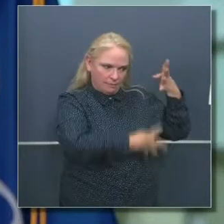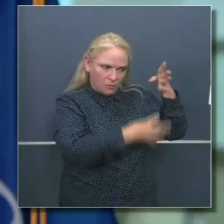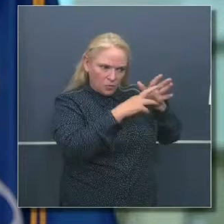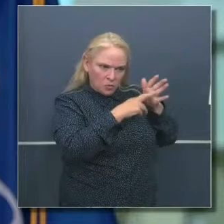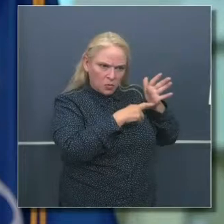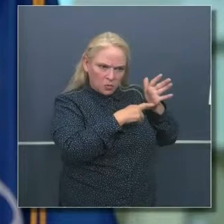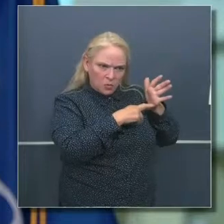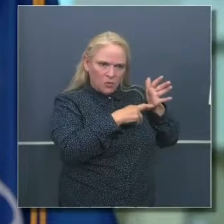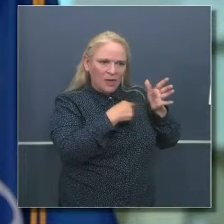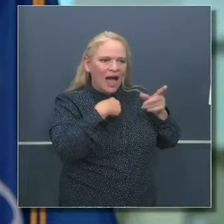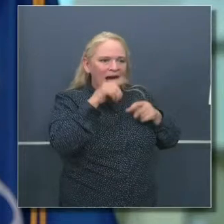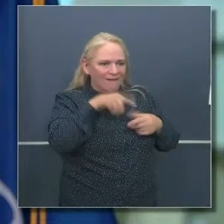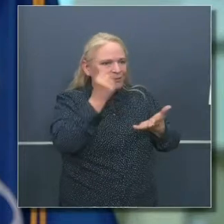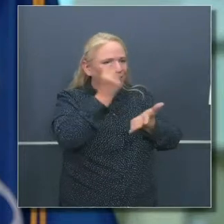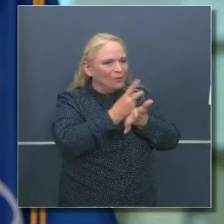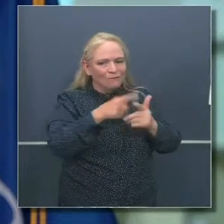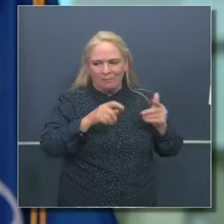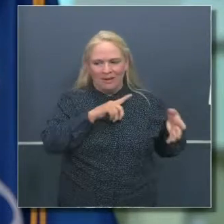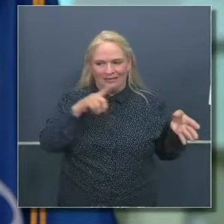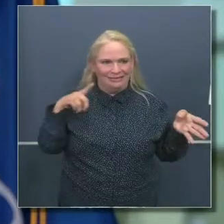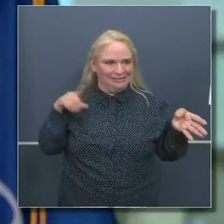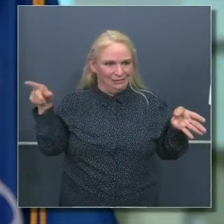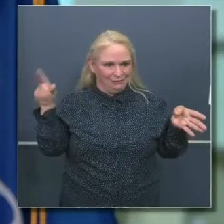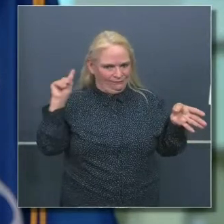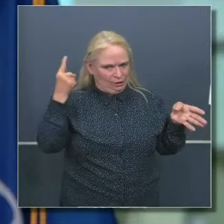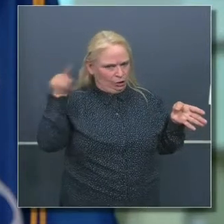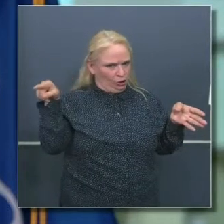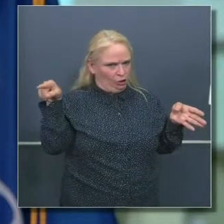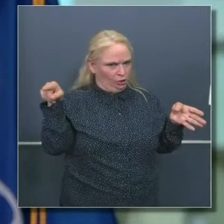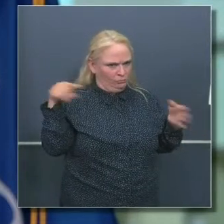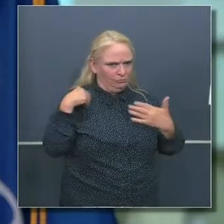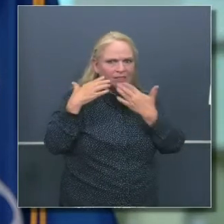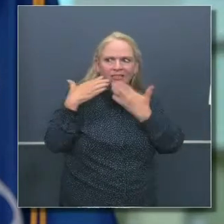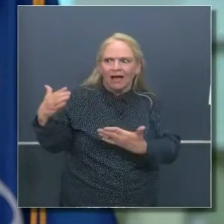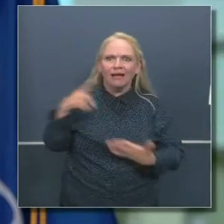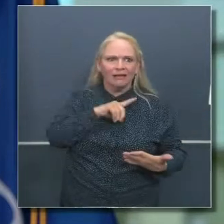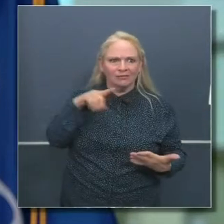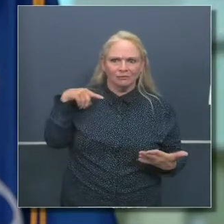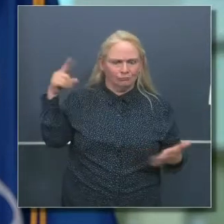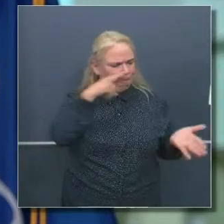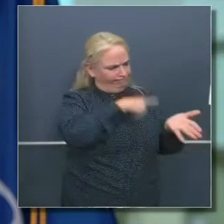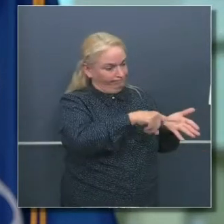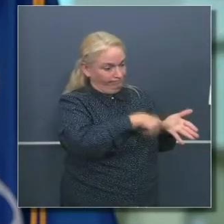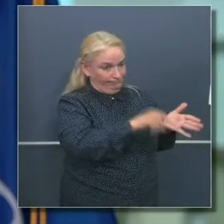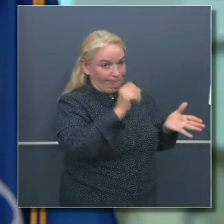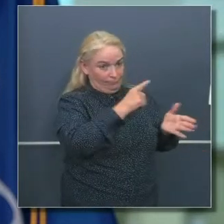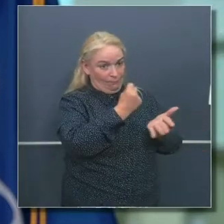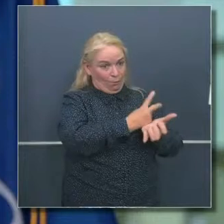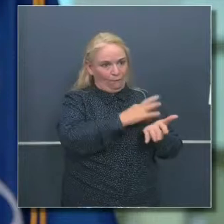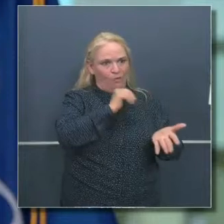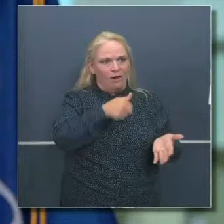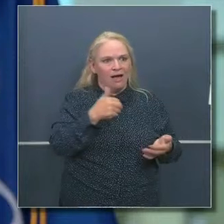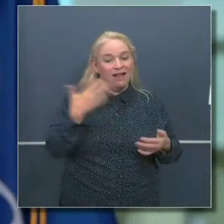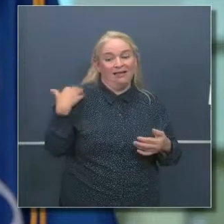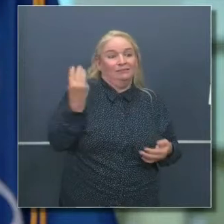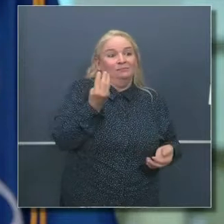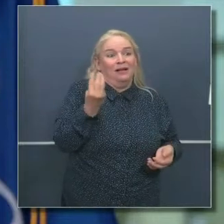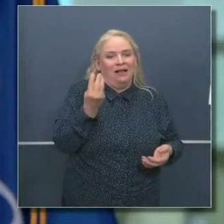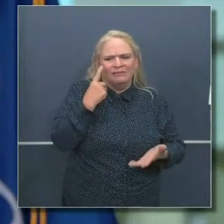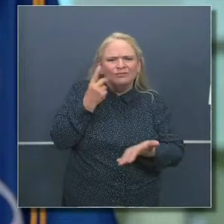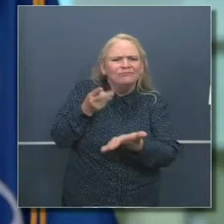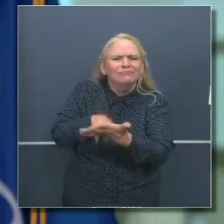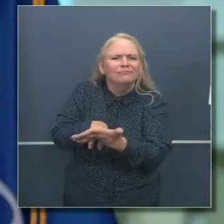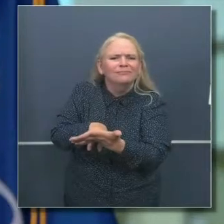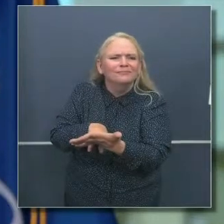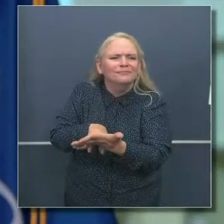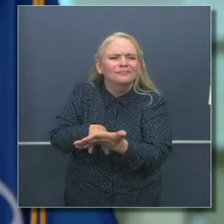from the California legislature. Let me thank the California legislature. I was able to sign a budget just on Monday that afforded